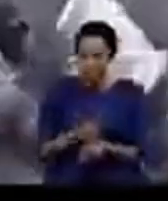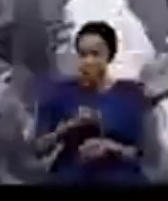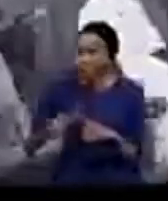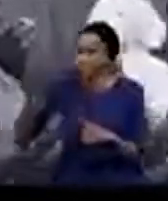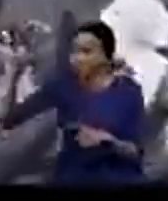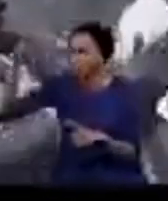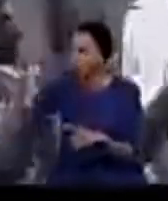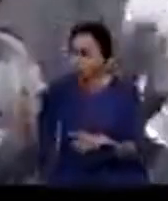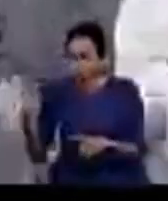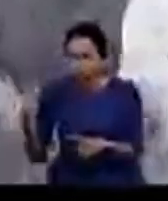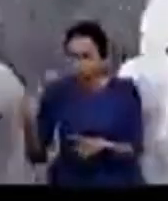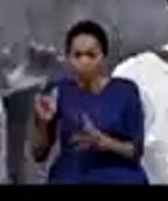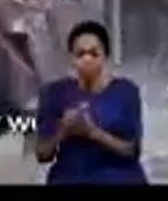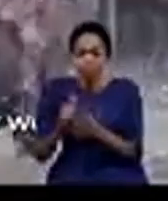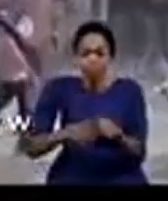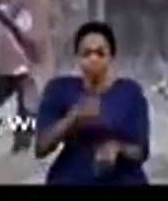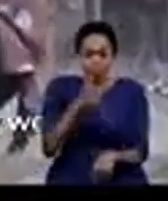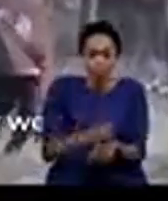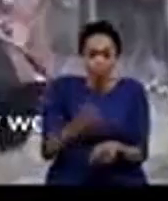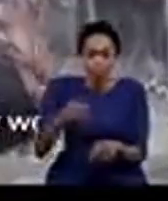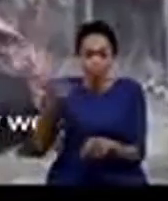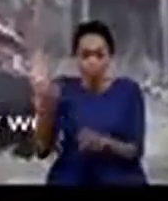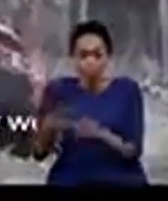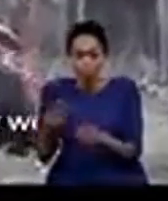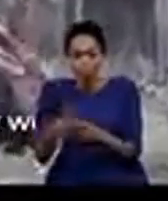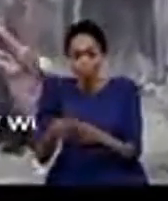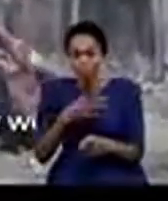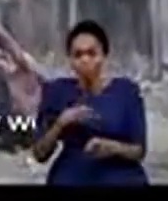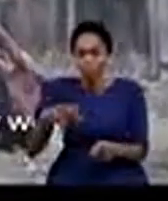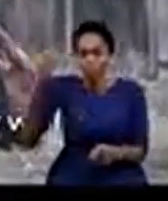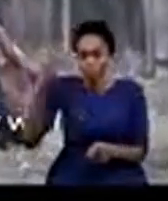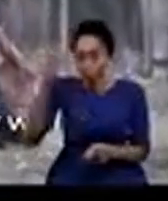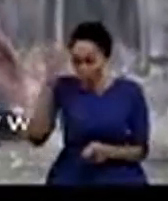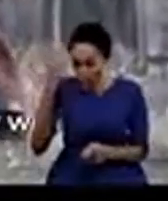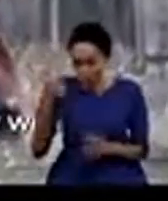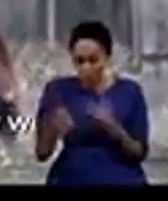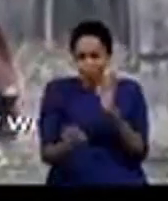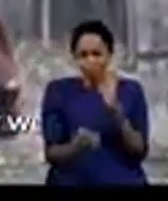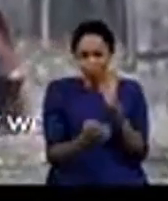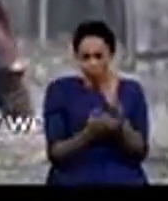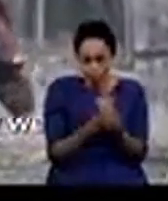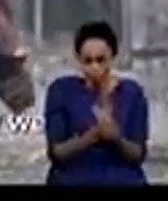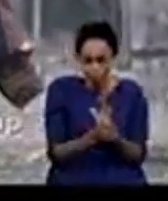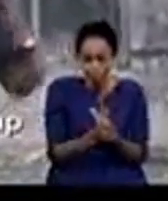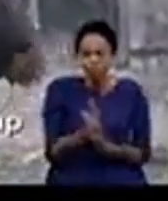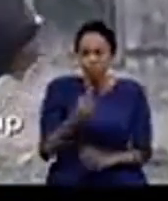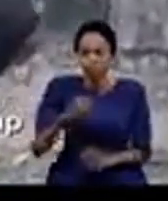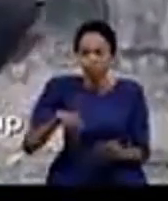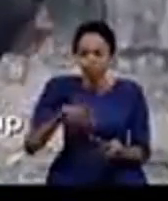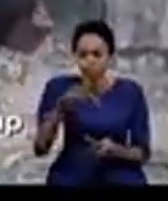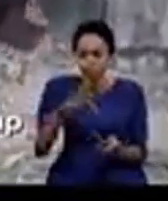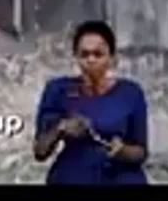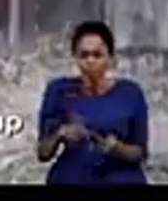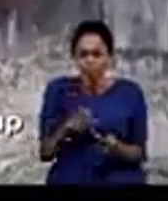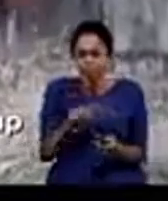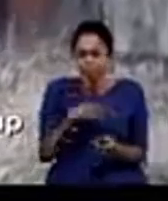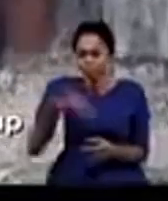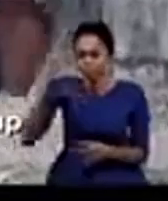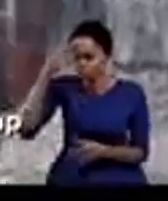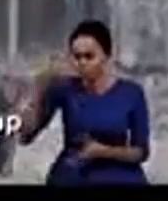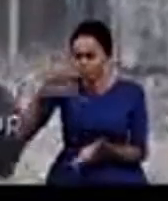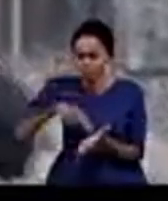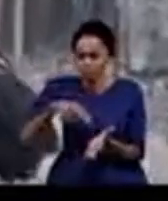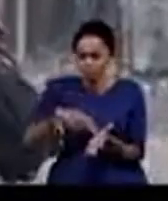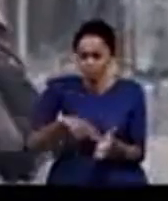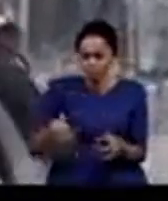God that will confirm the word, and God understands English perfectly well. And he stood up like I'm